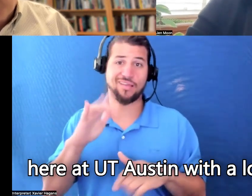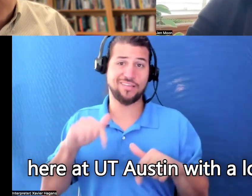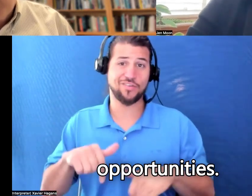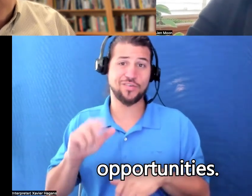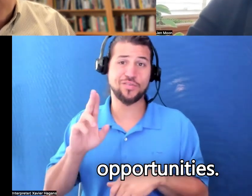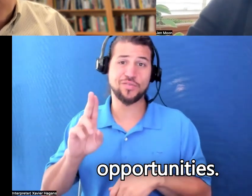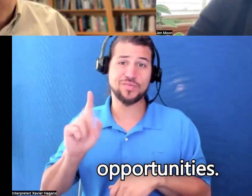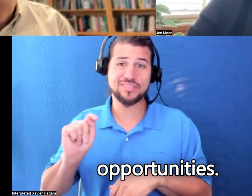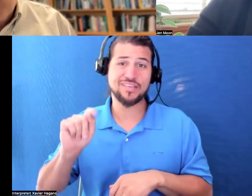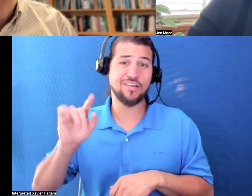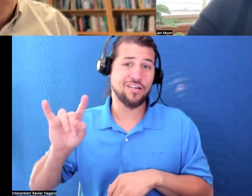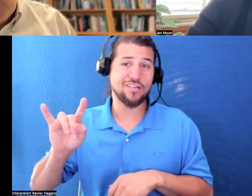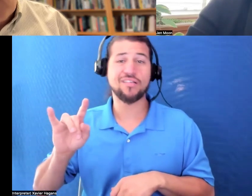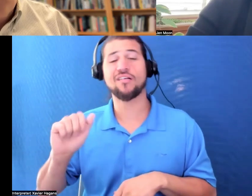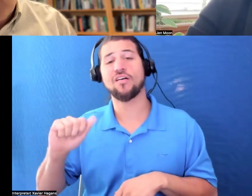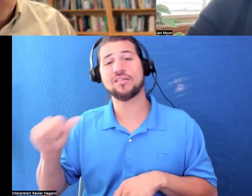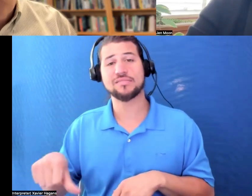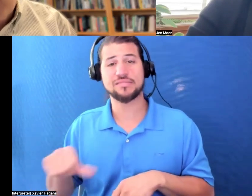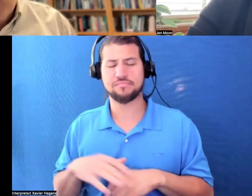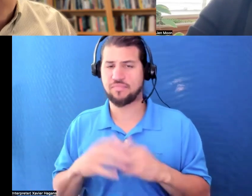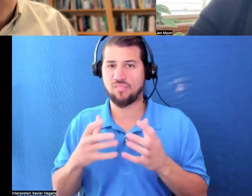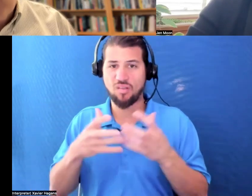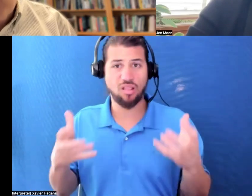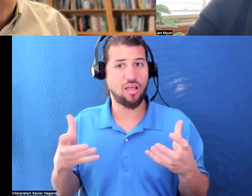Austin with a lot of opportunities.